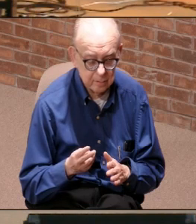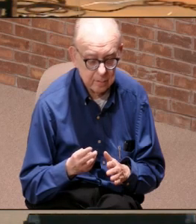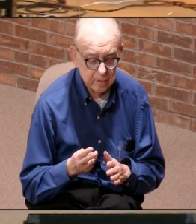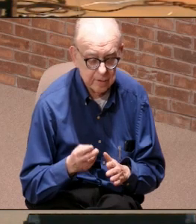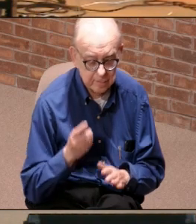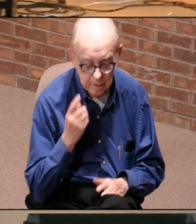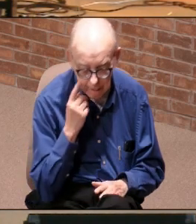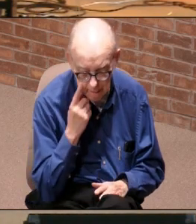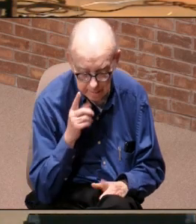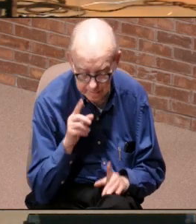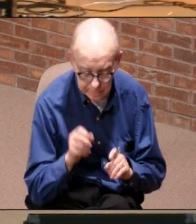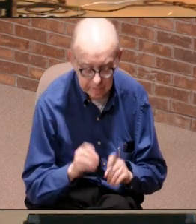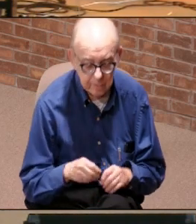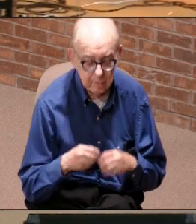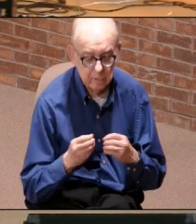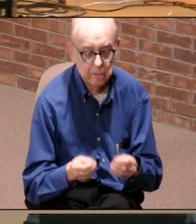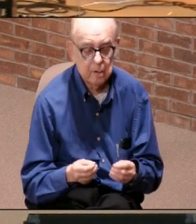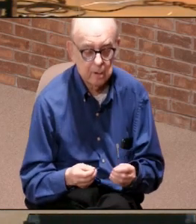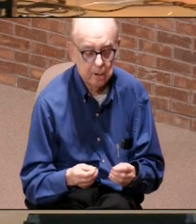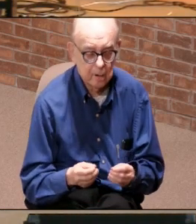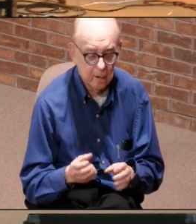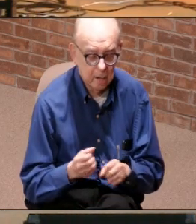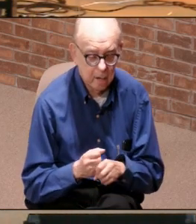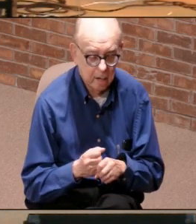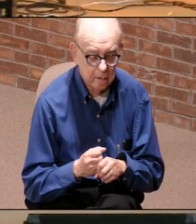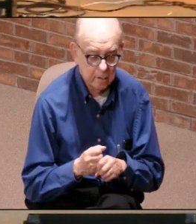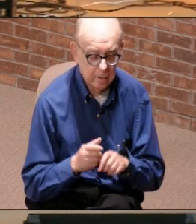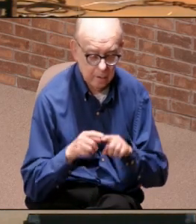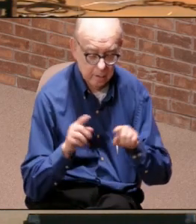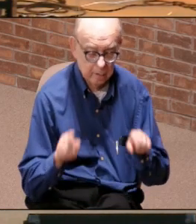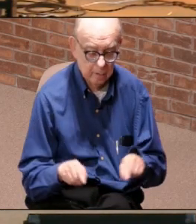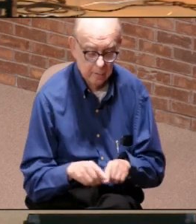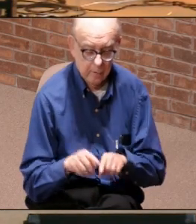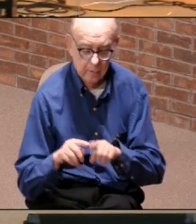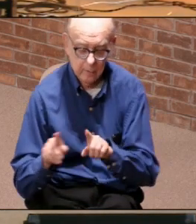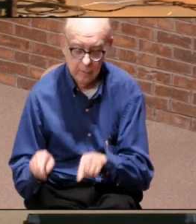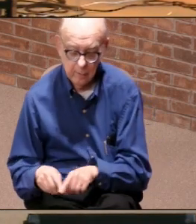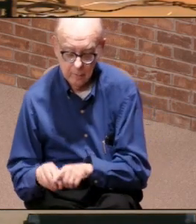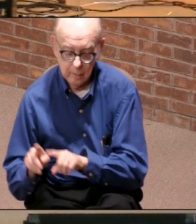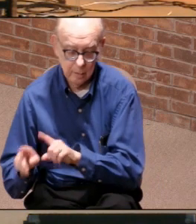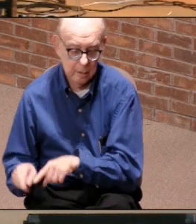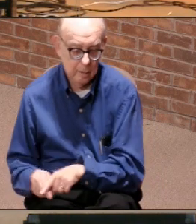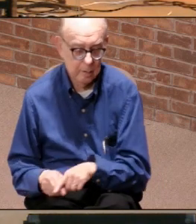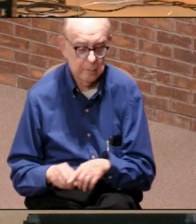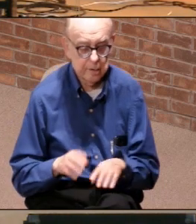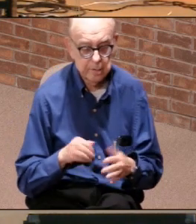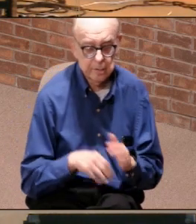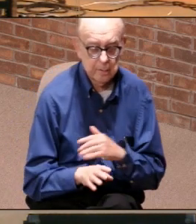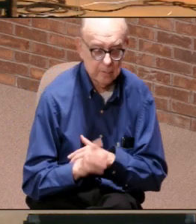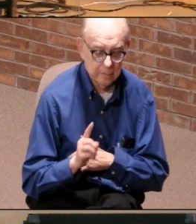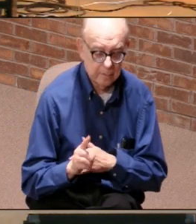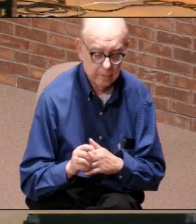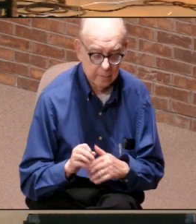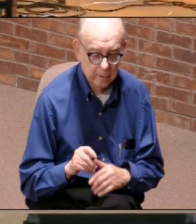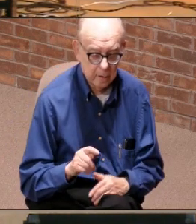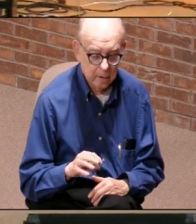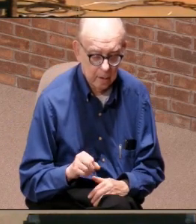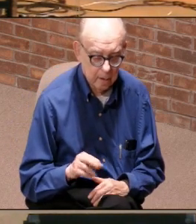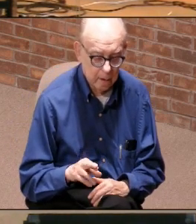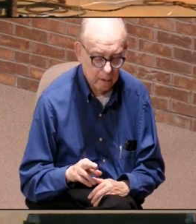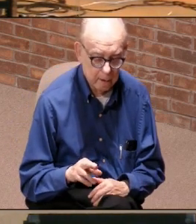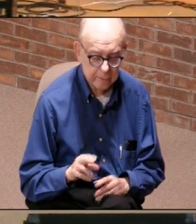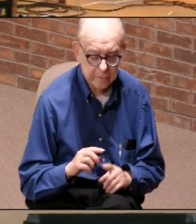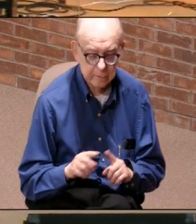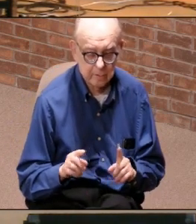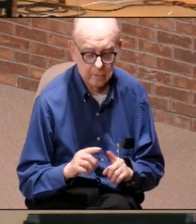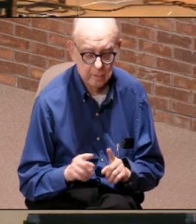you? Or on a test, they've got these boxes and they've got these patterns in there. And one of the patterns is just